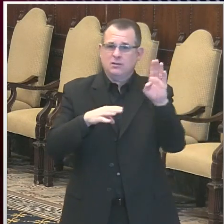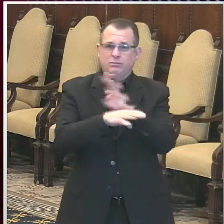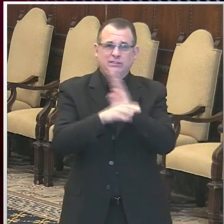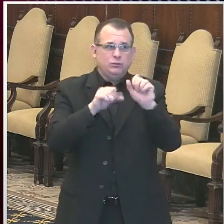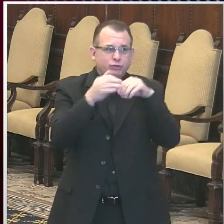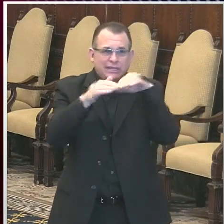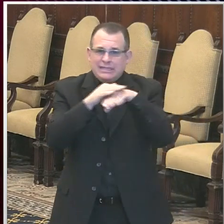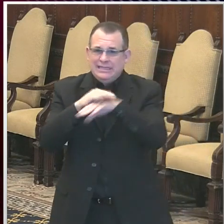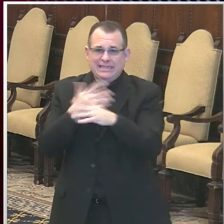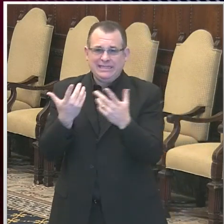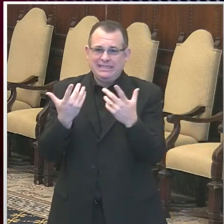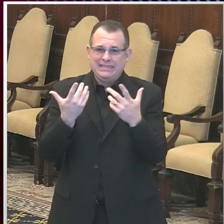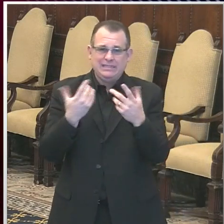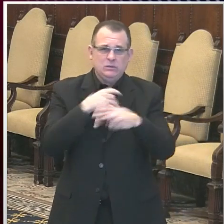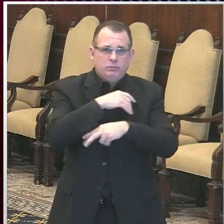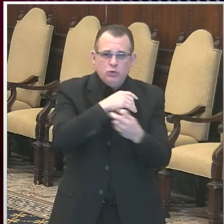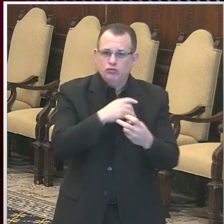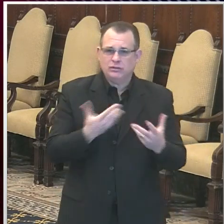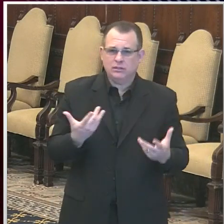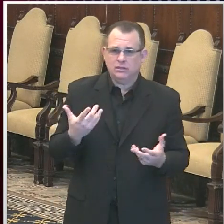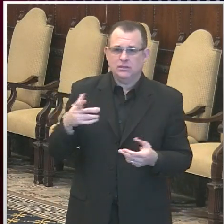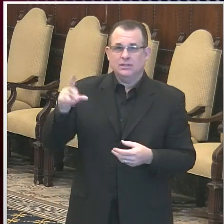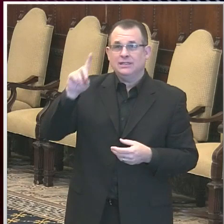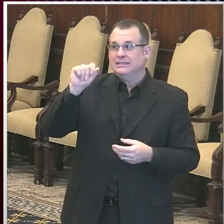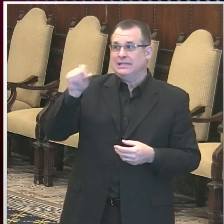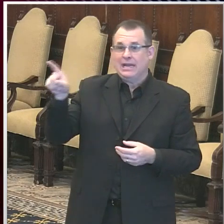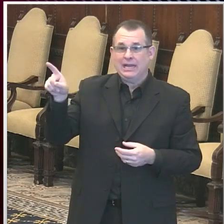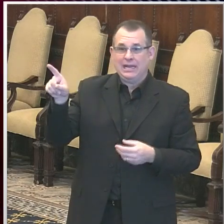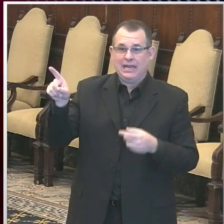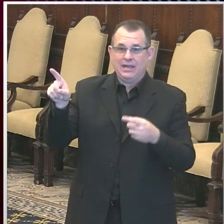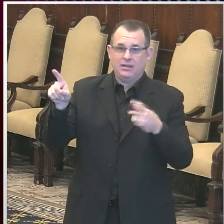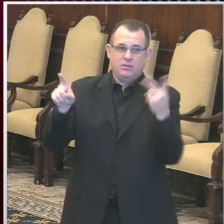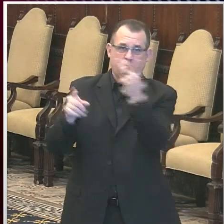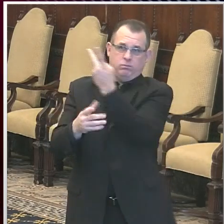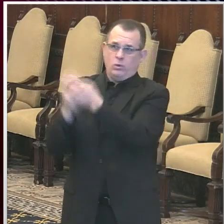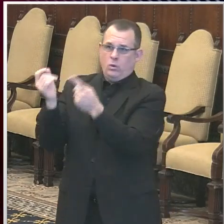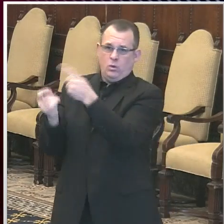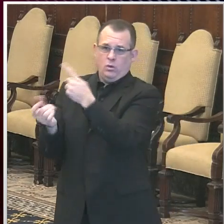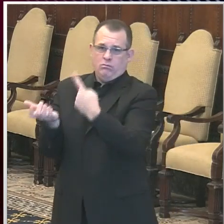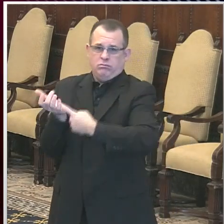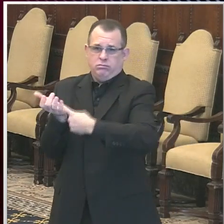contrary to the district attorney, but I am not aware of